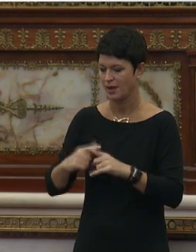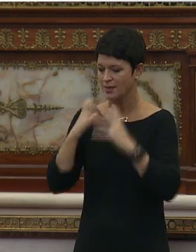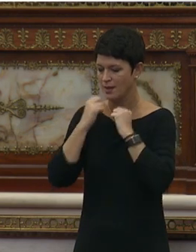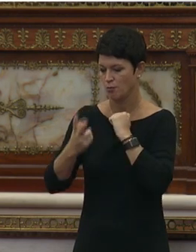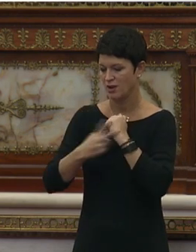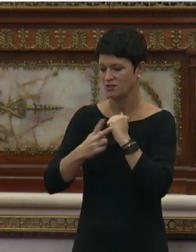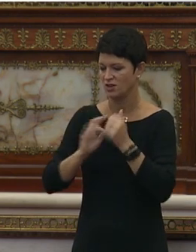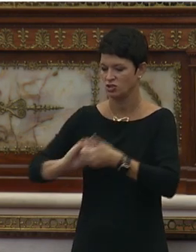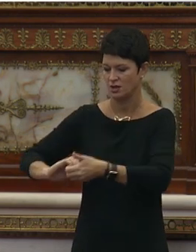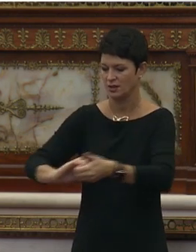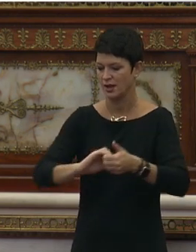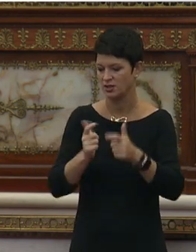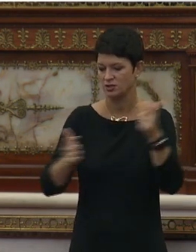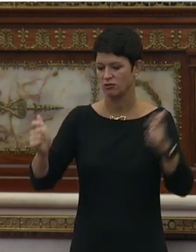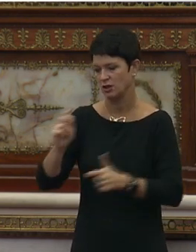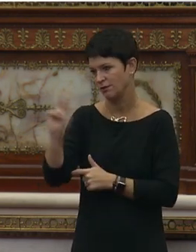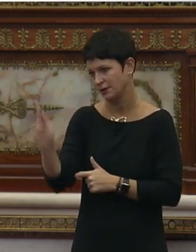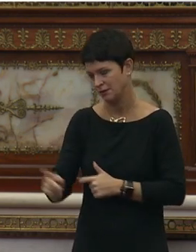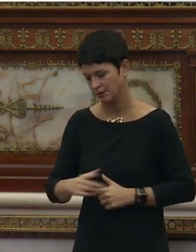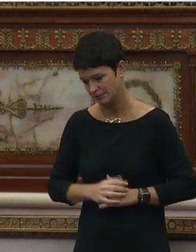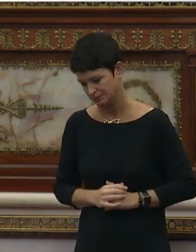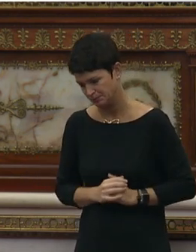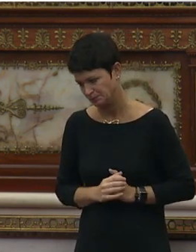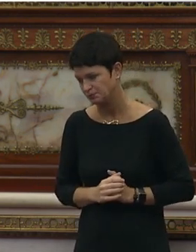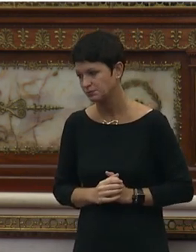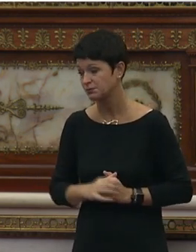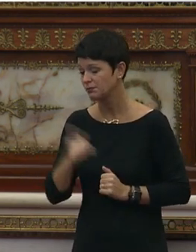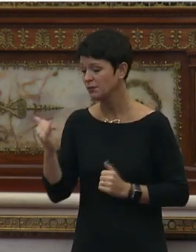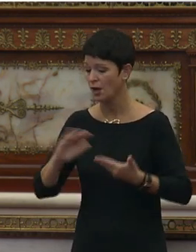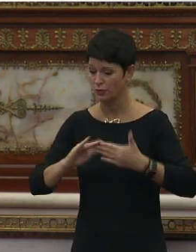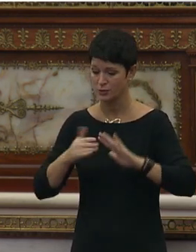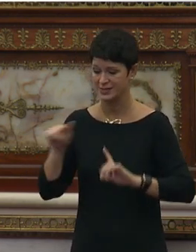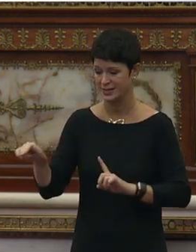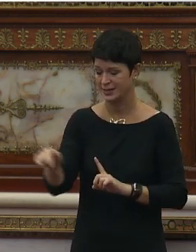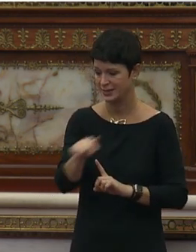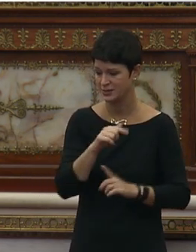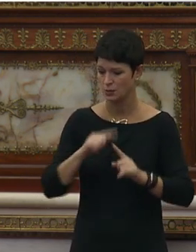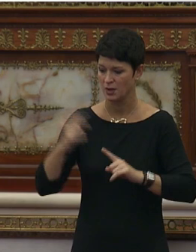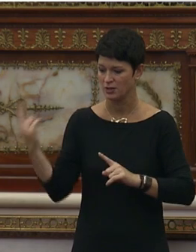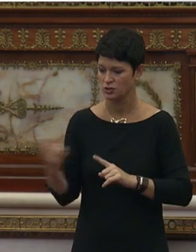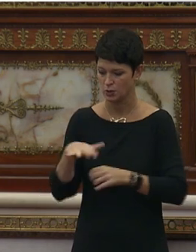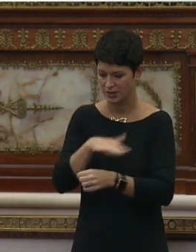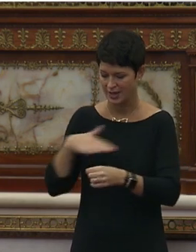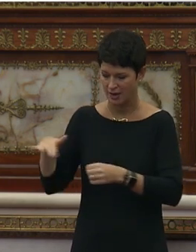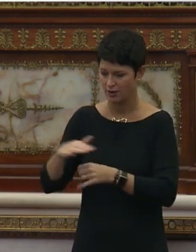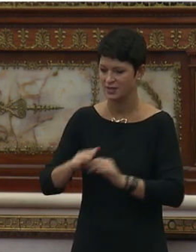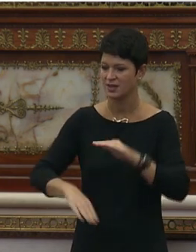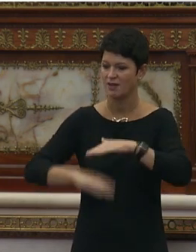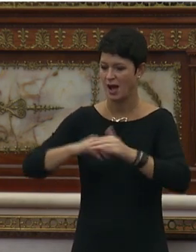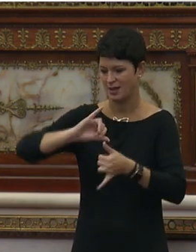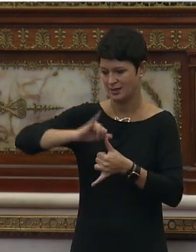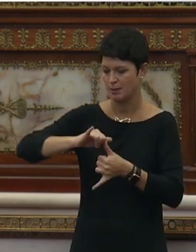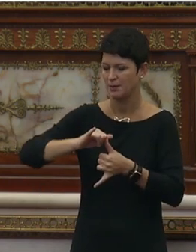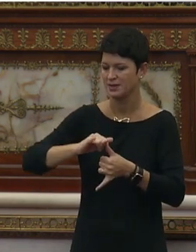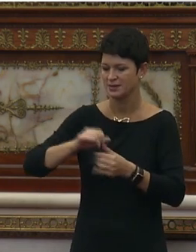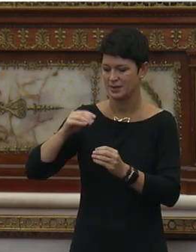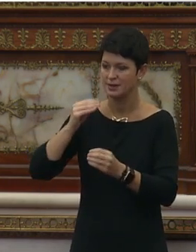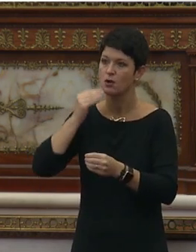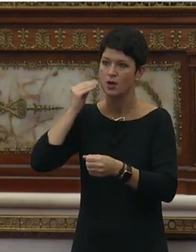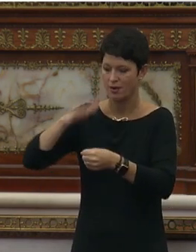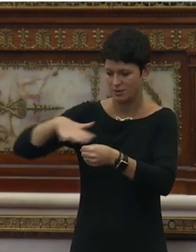Preservation Alliance of Greater Philadelphia. Other cities with historic areas have height limits in adjacent